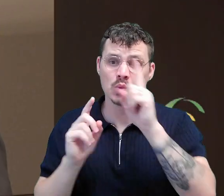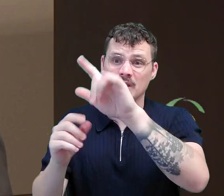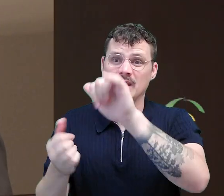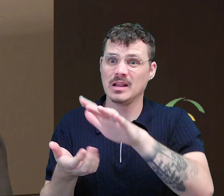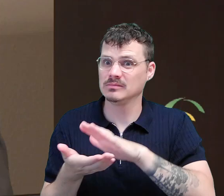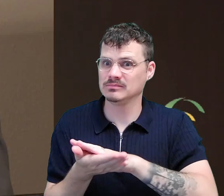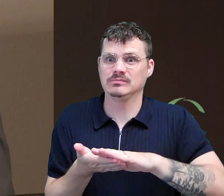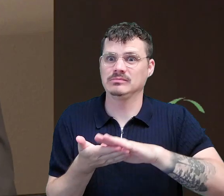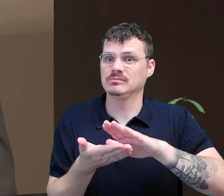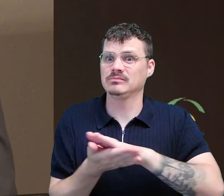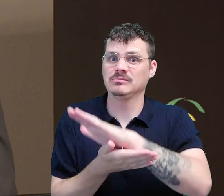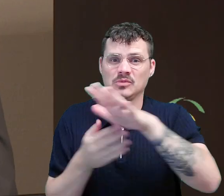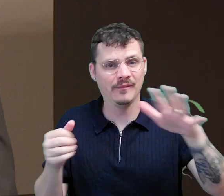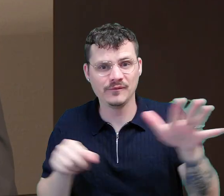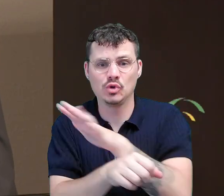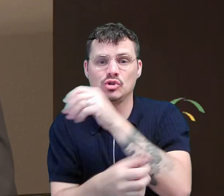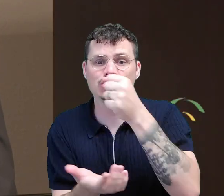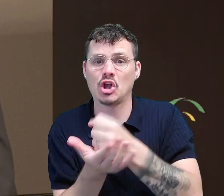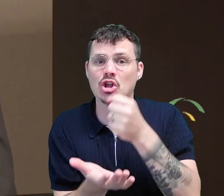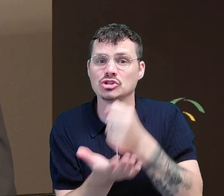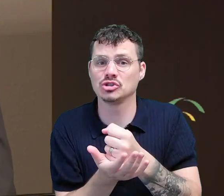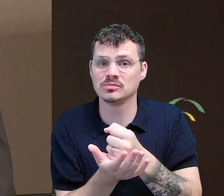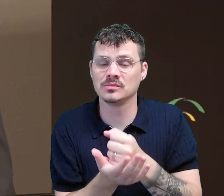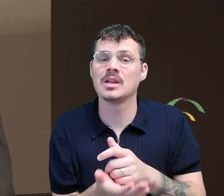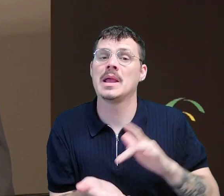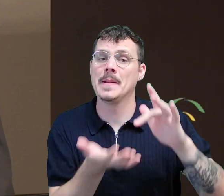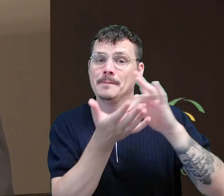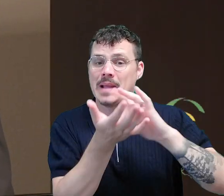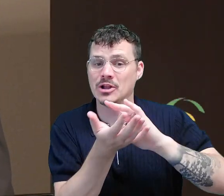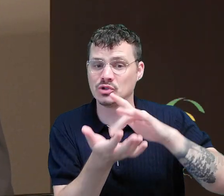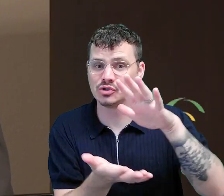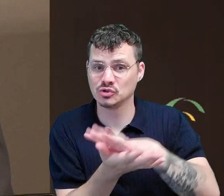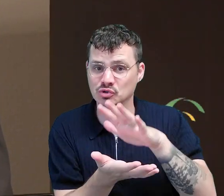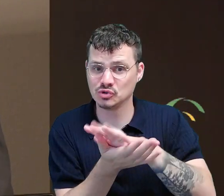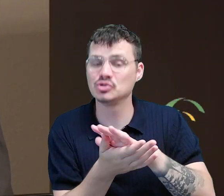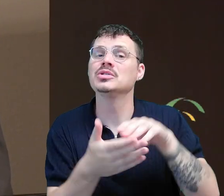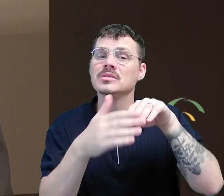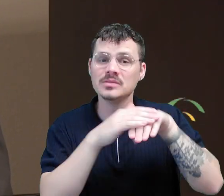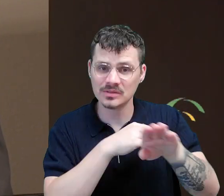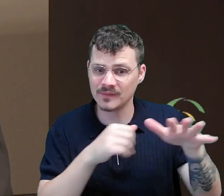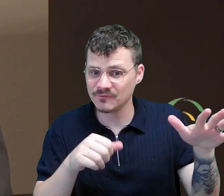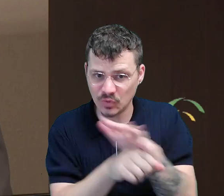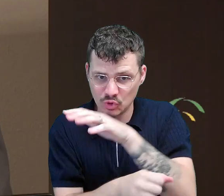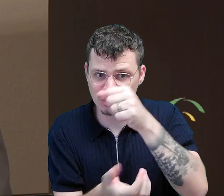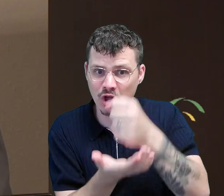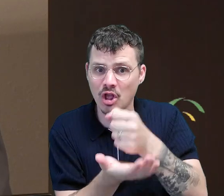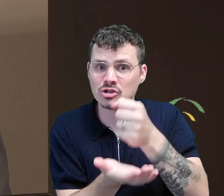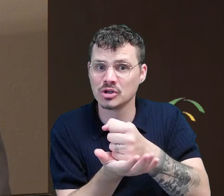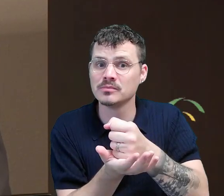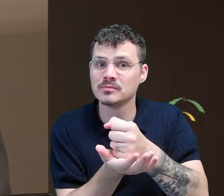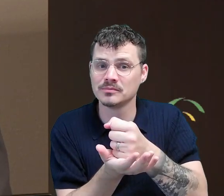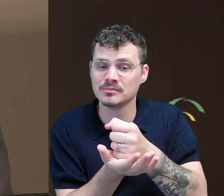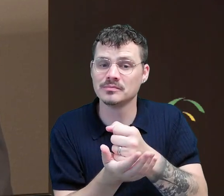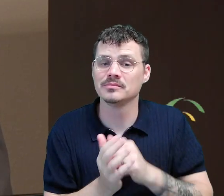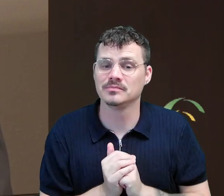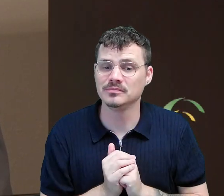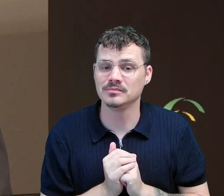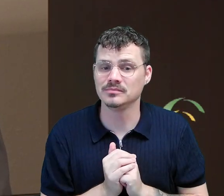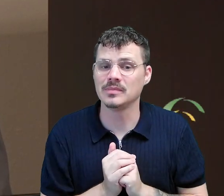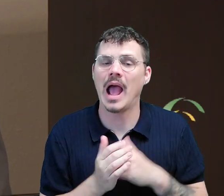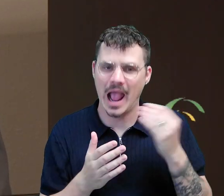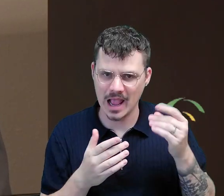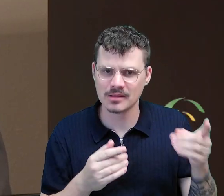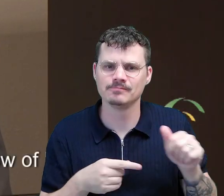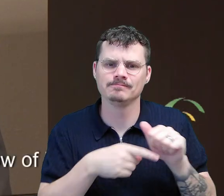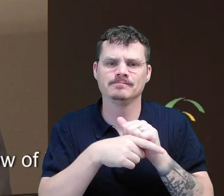scholarship, academic, went to medical school on a full scholarship, academic, and